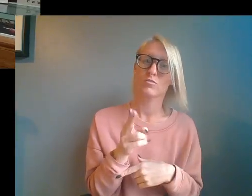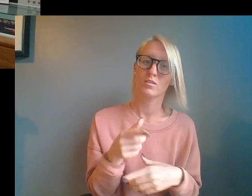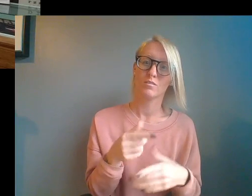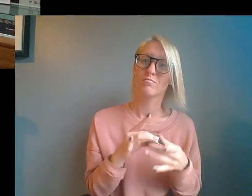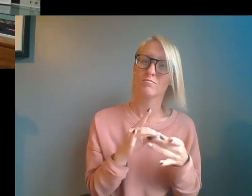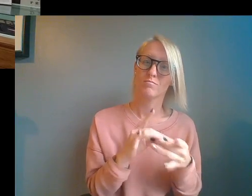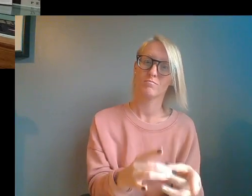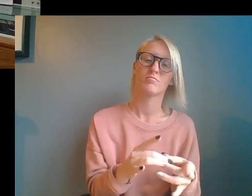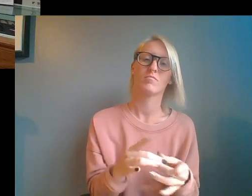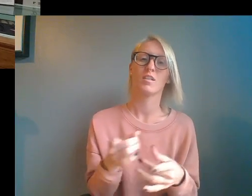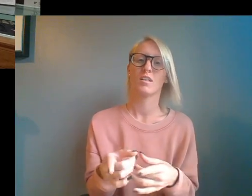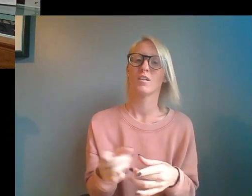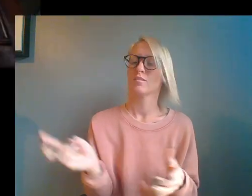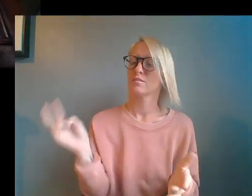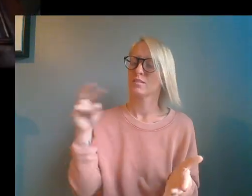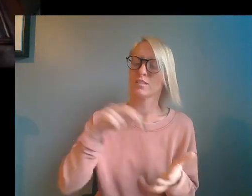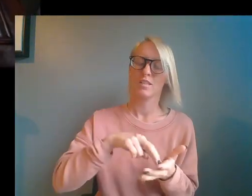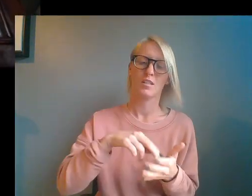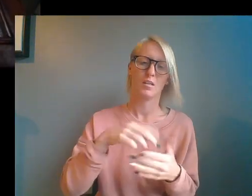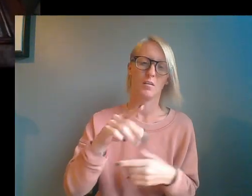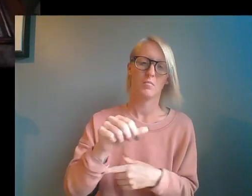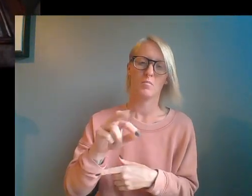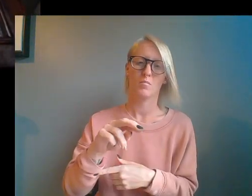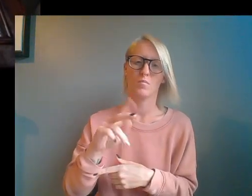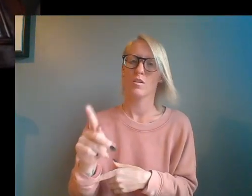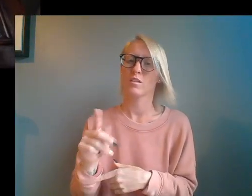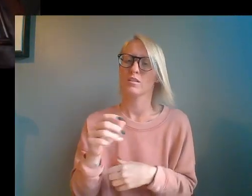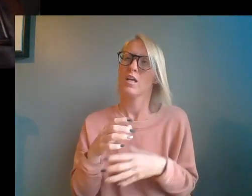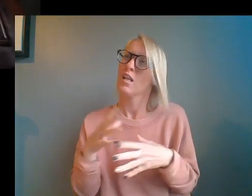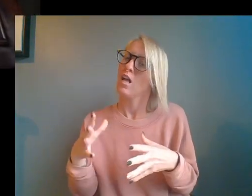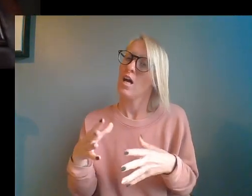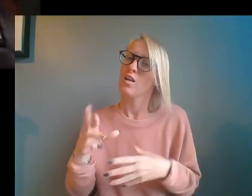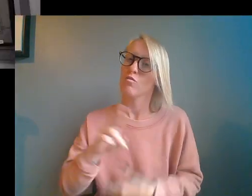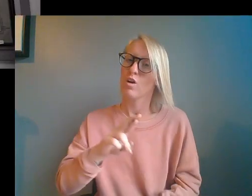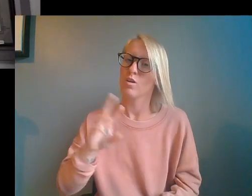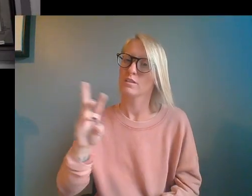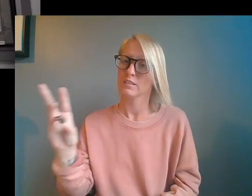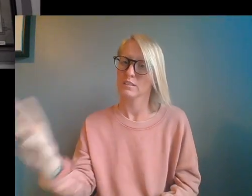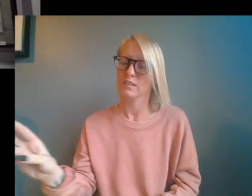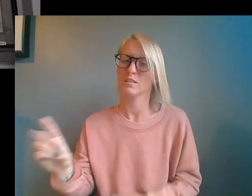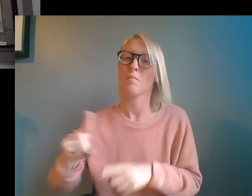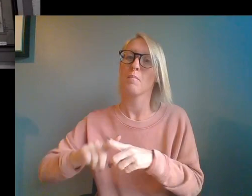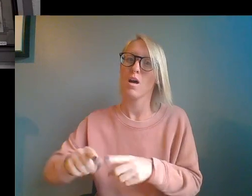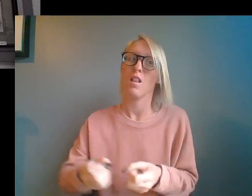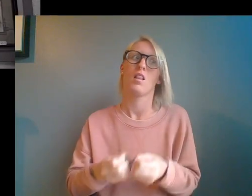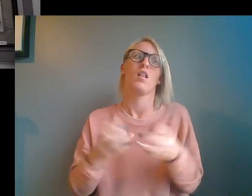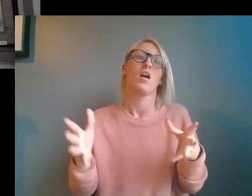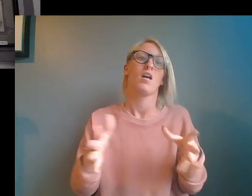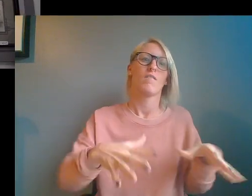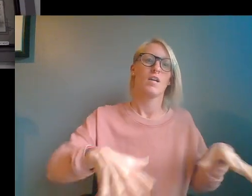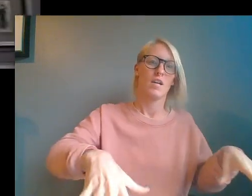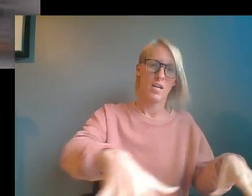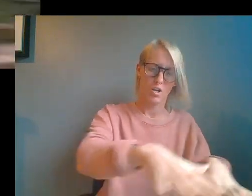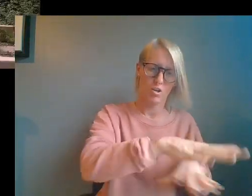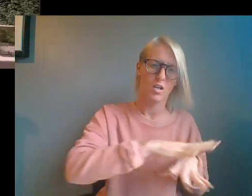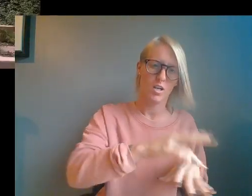Standing on a Corner Park, and while it doesn't have a lot of Route 66 history, it has a lot of area history.